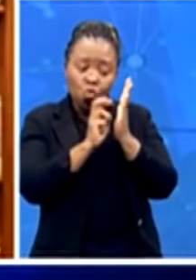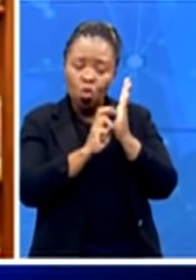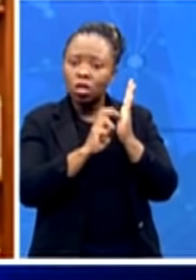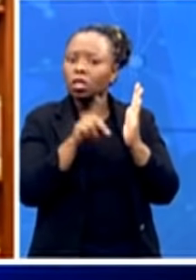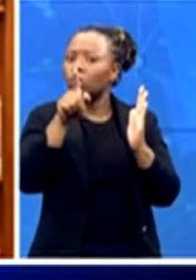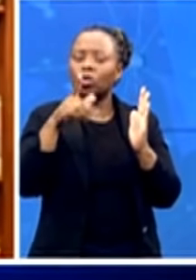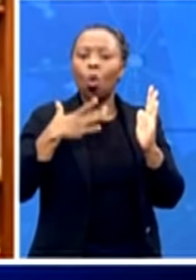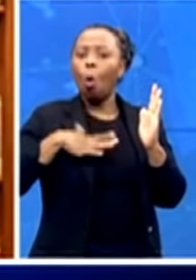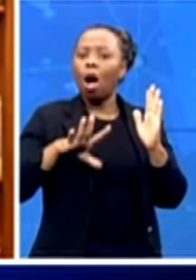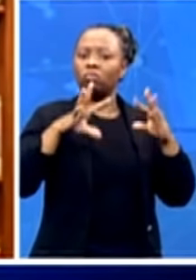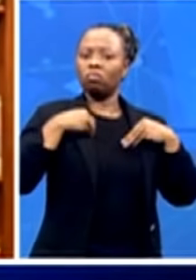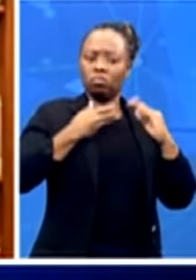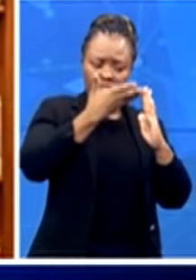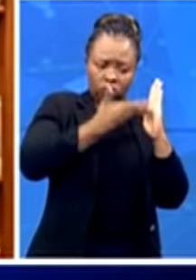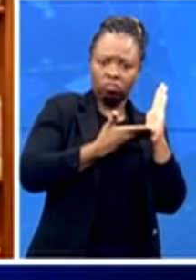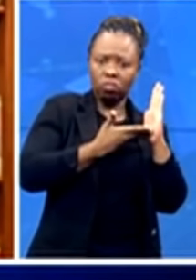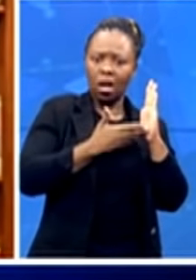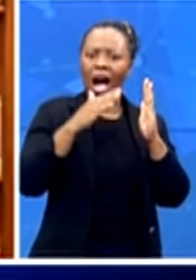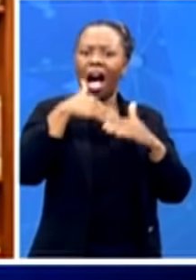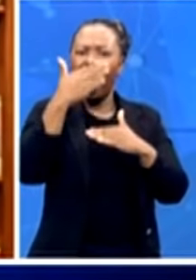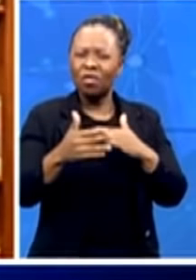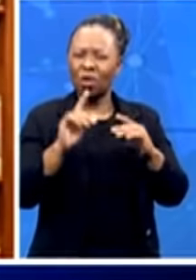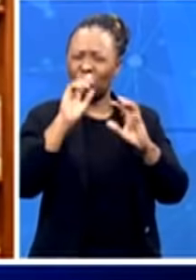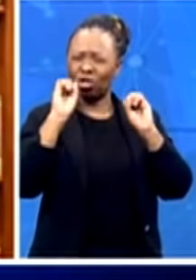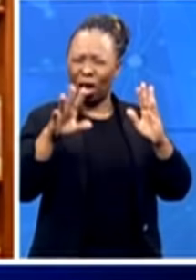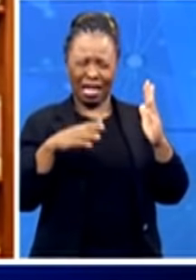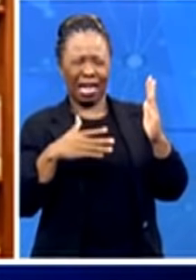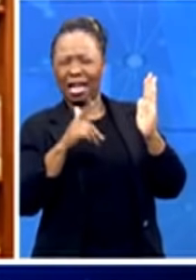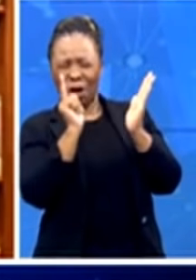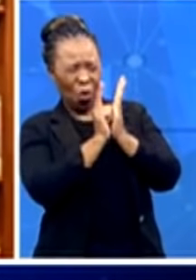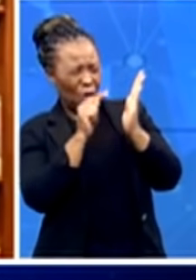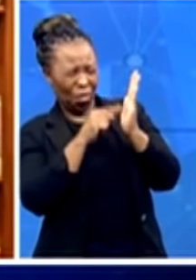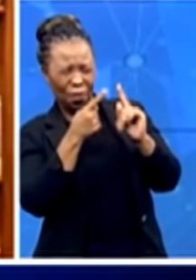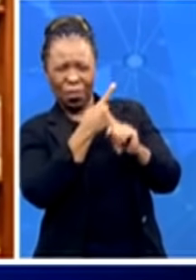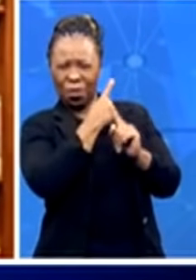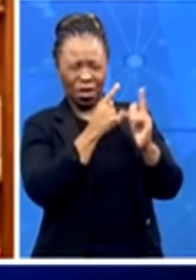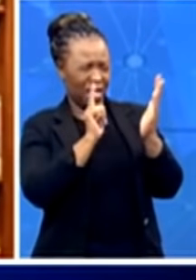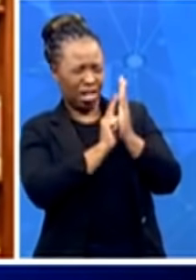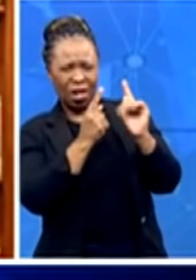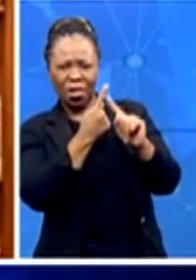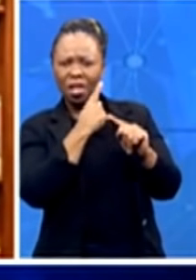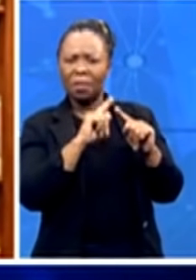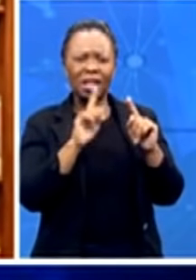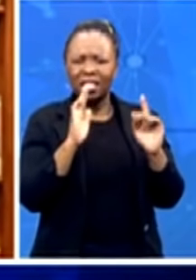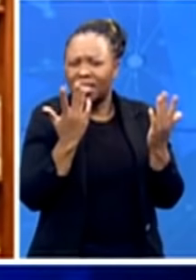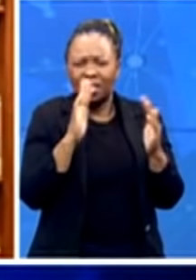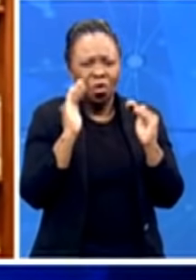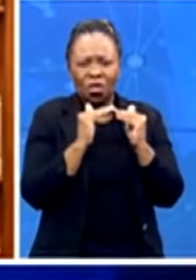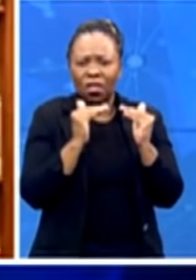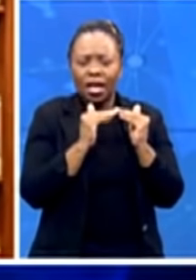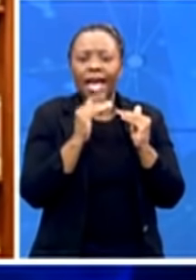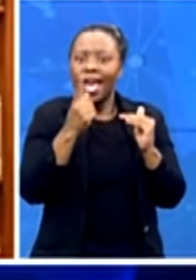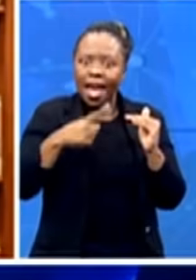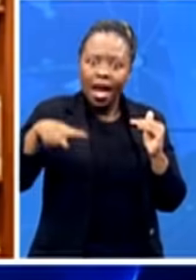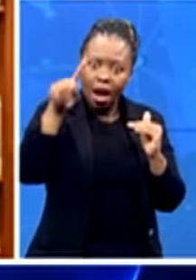start questioning their legality. That's very disingenuous, as every employee in South Africa will have been told had they tried this